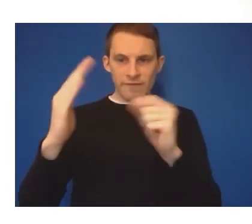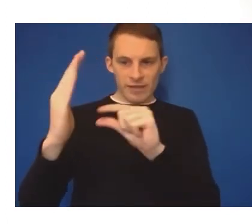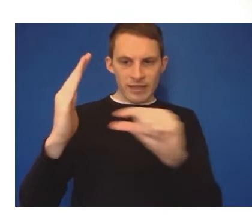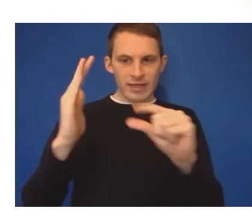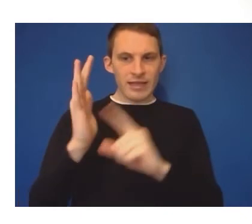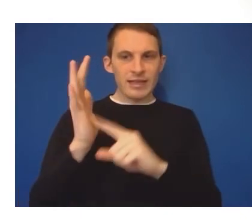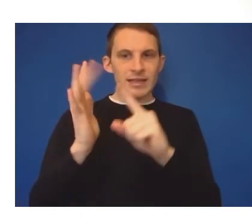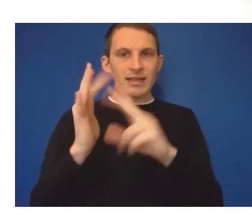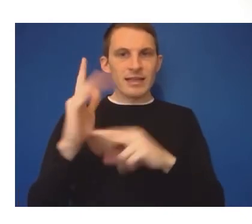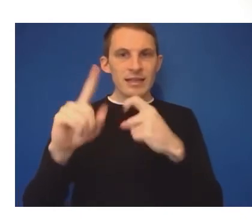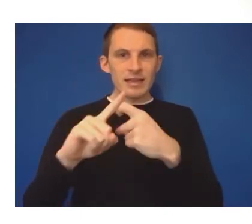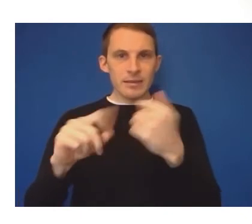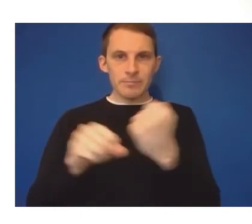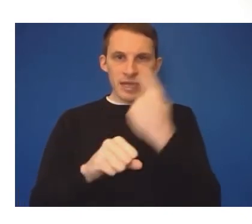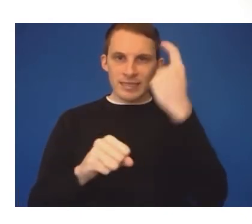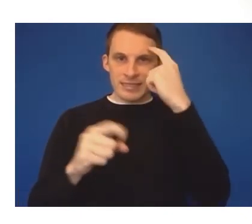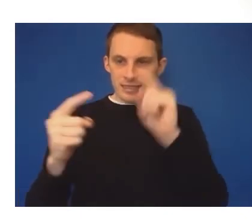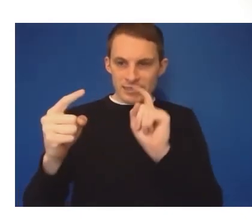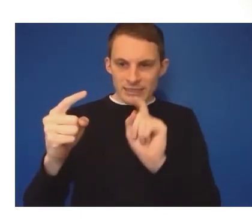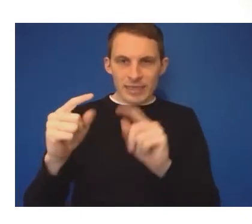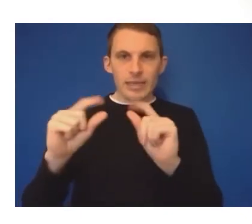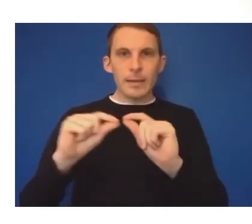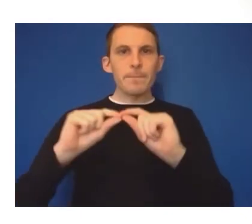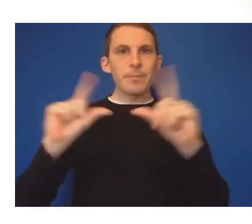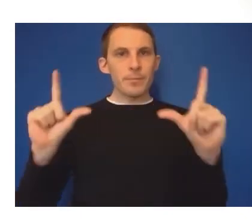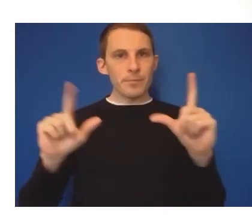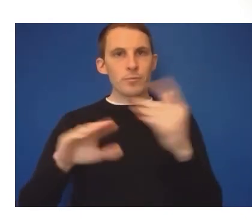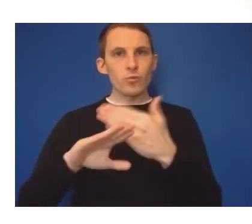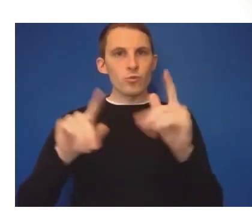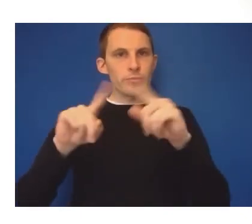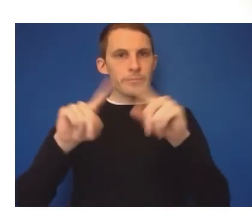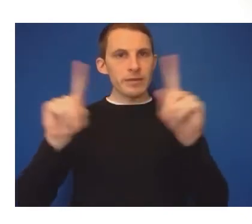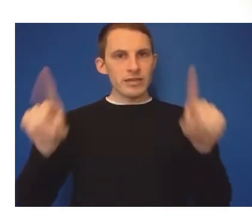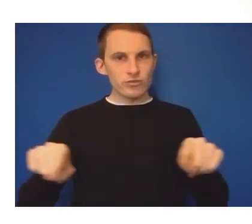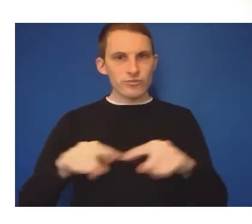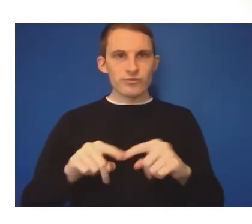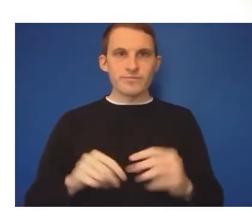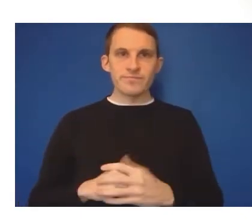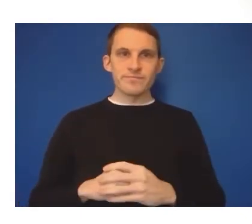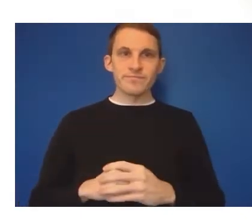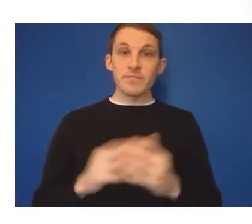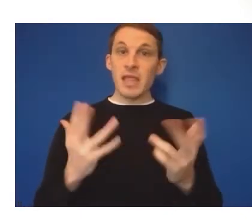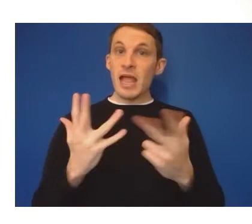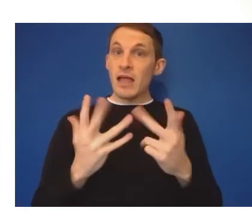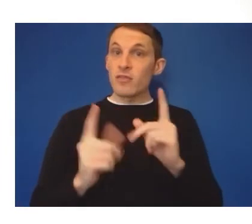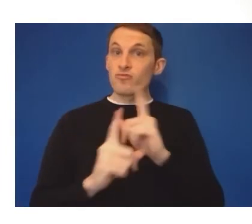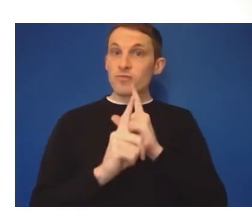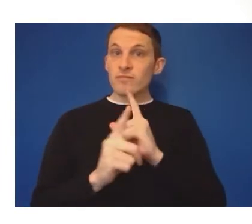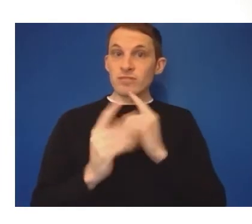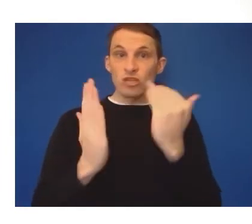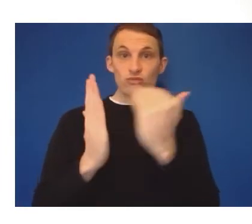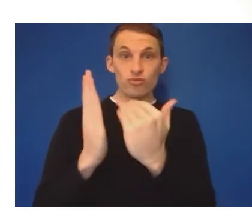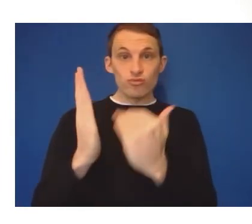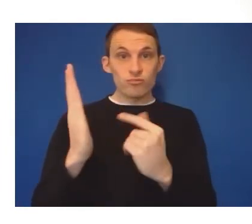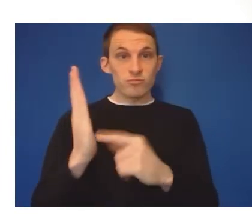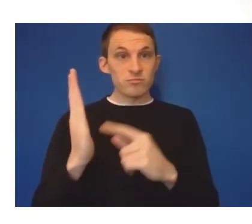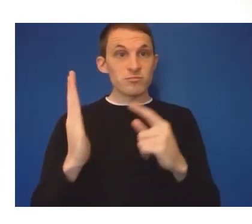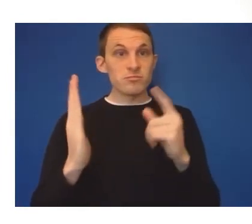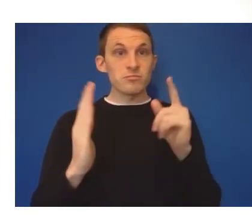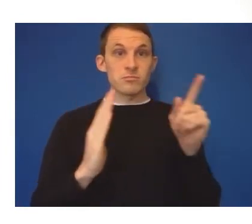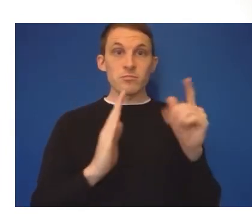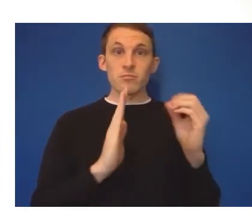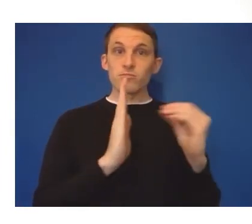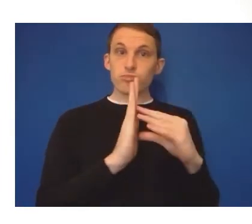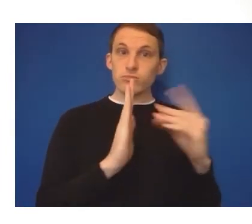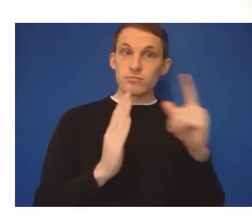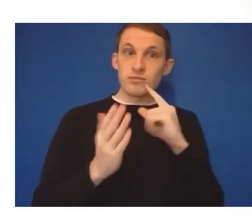places. Our other recommendations covered things like offering information about products, services